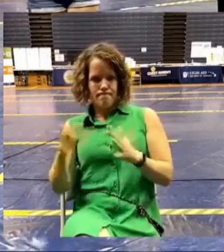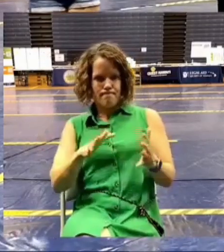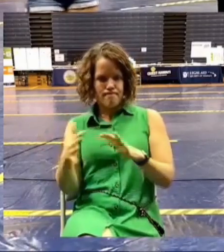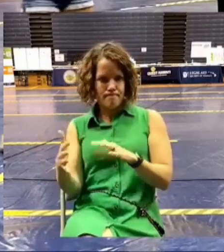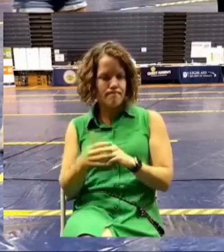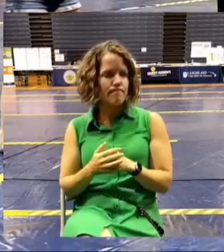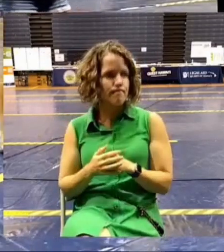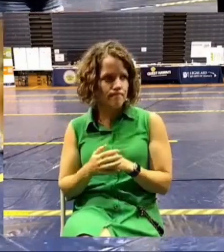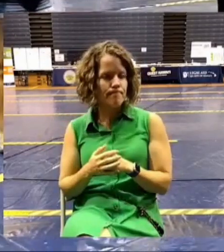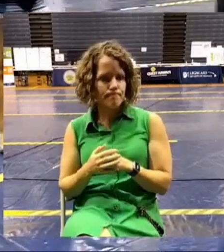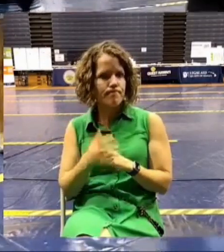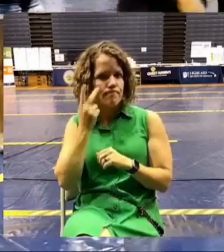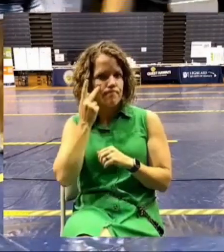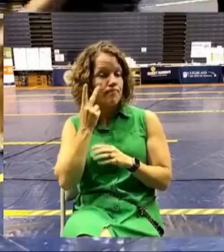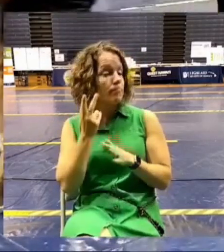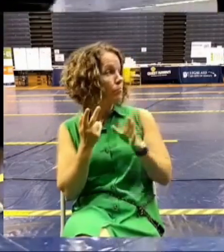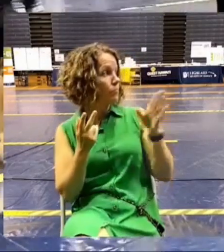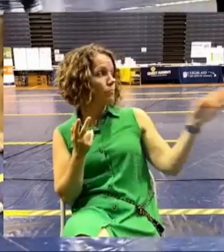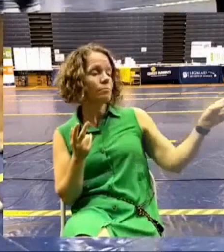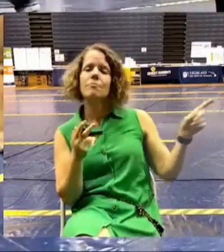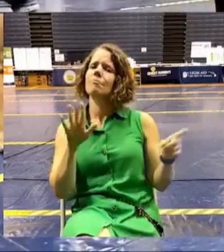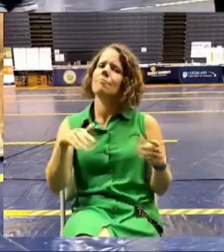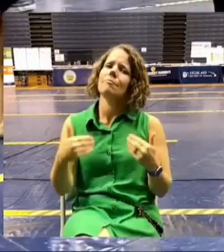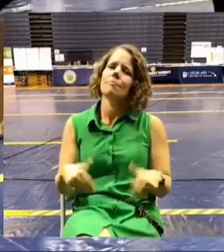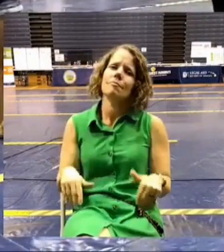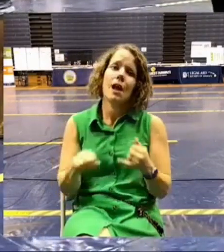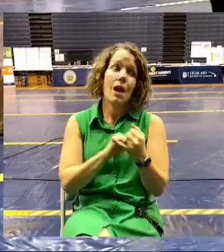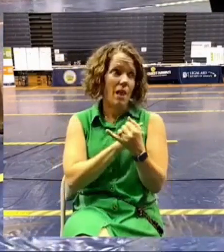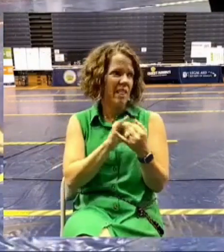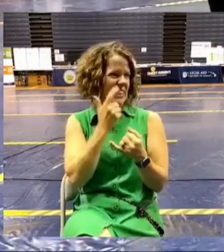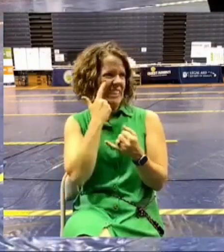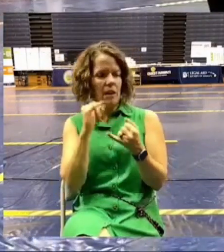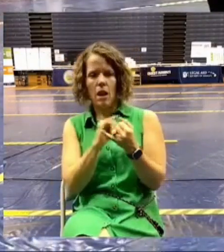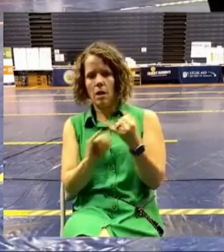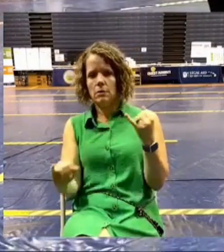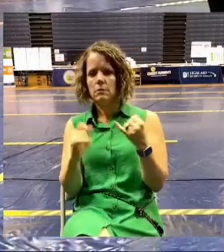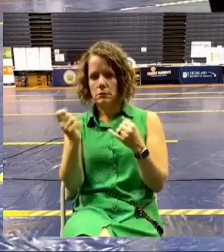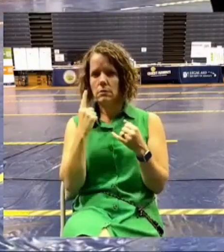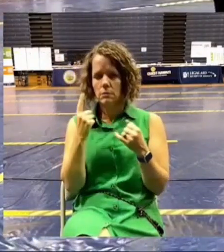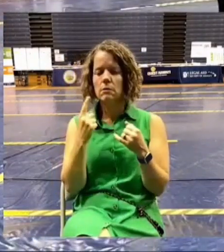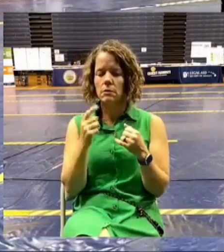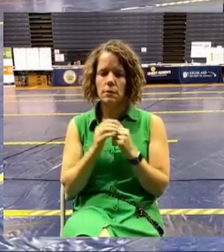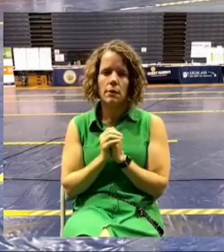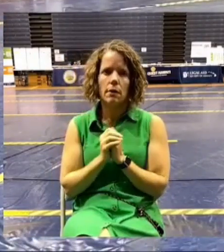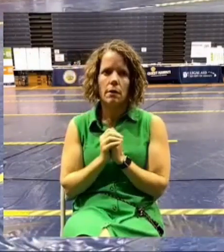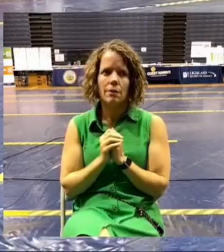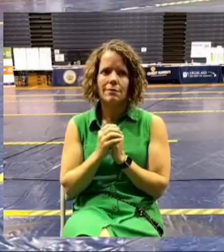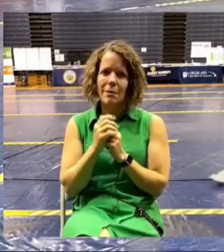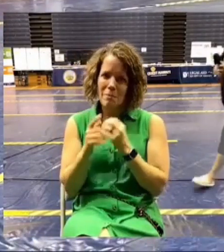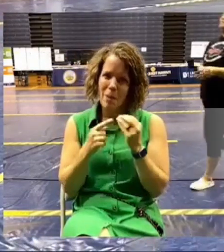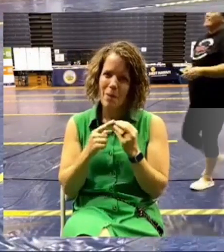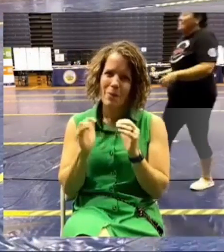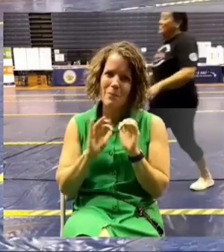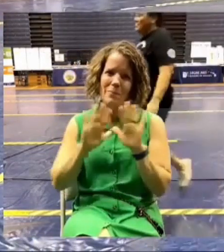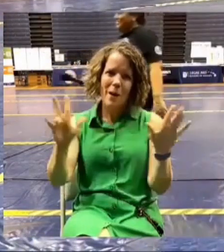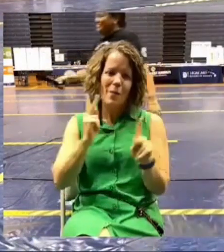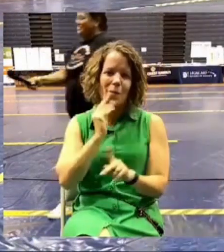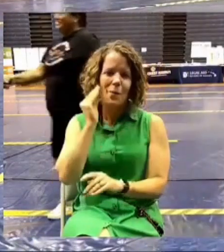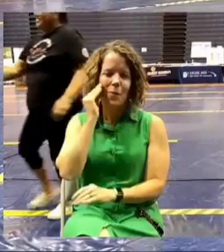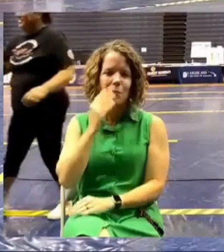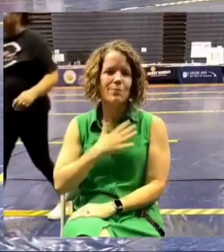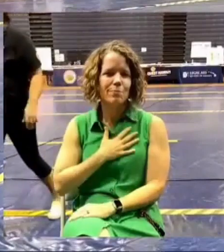have assembled an outstanding array of support folks. We've got every alphabet soup, EPA,